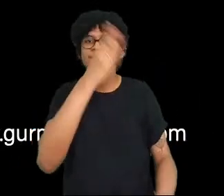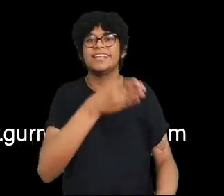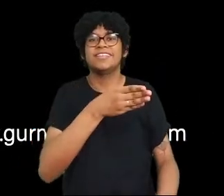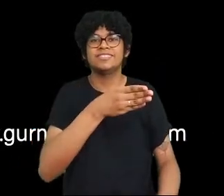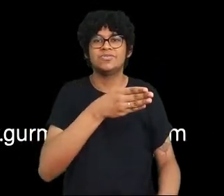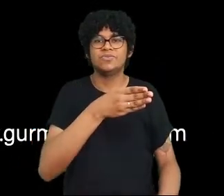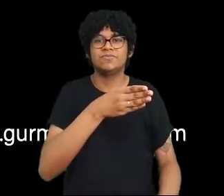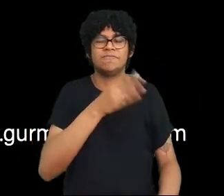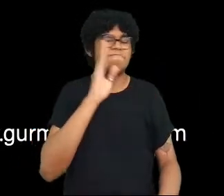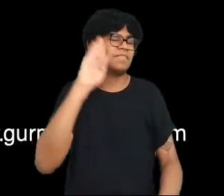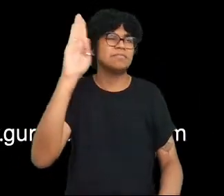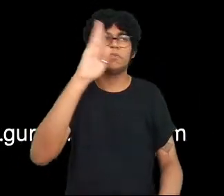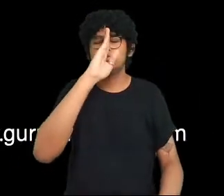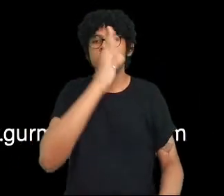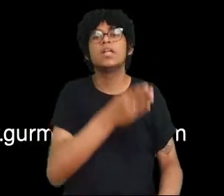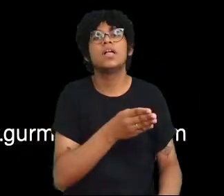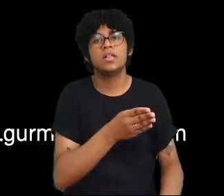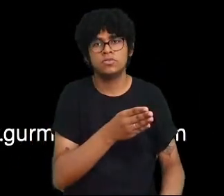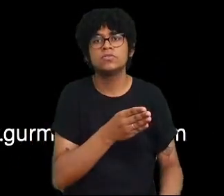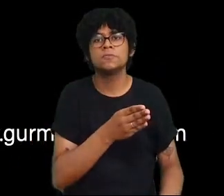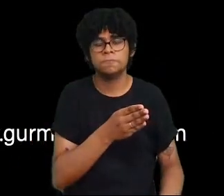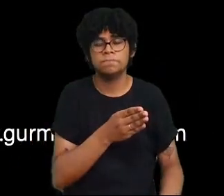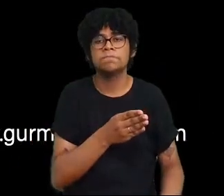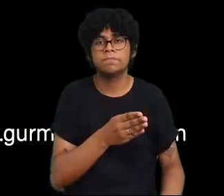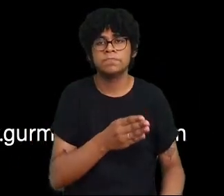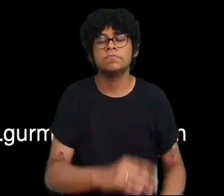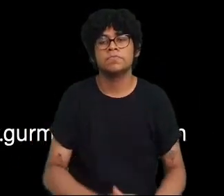communicated through the data visualizations that we make.